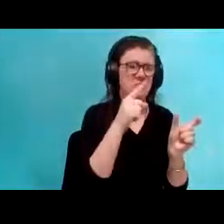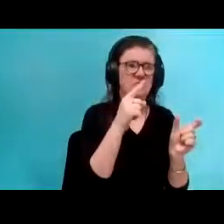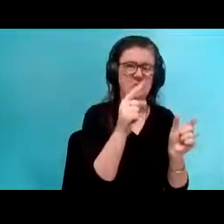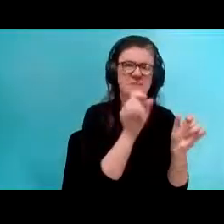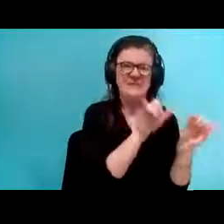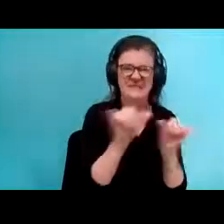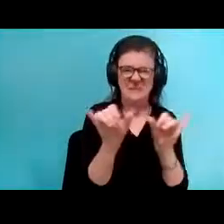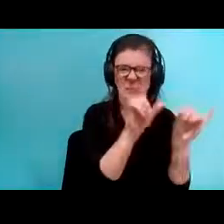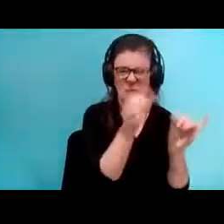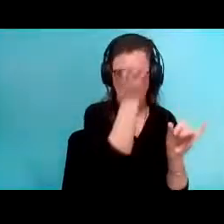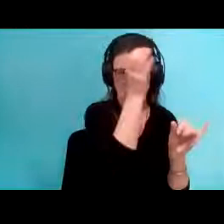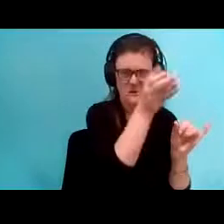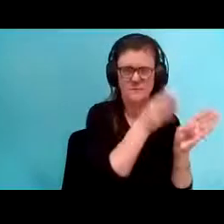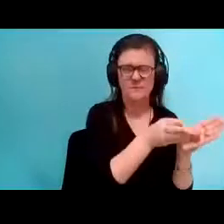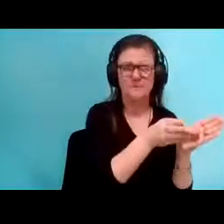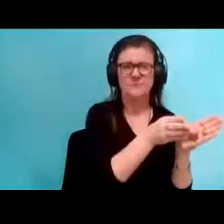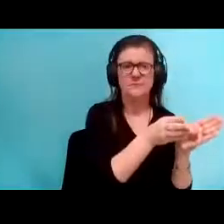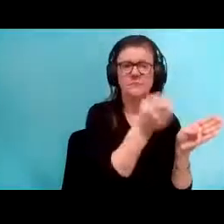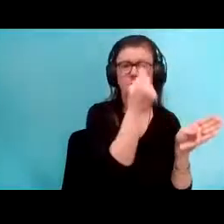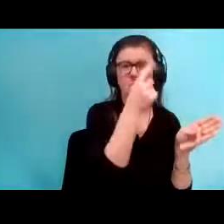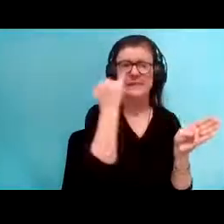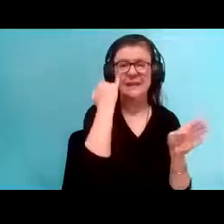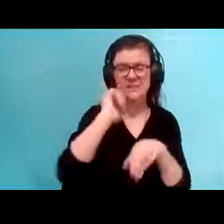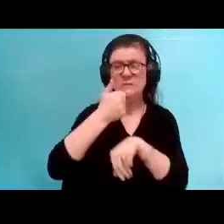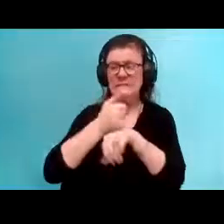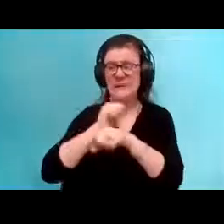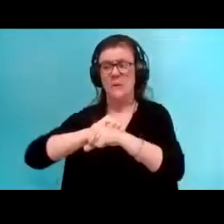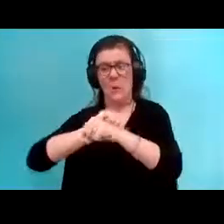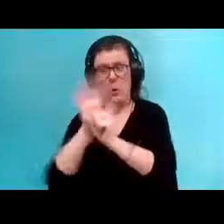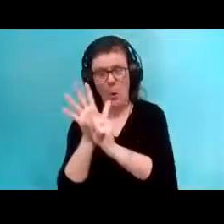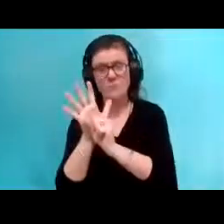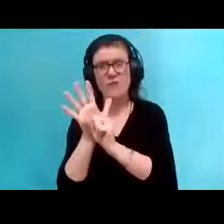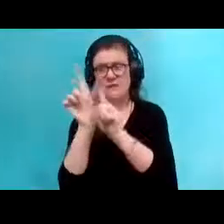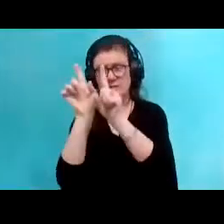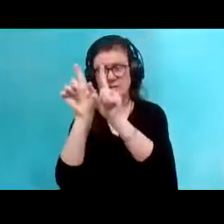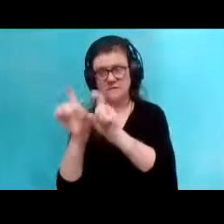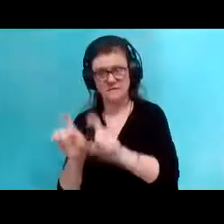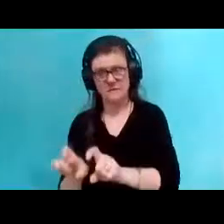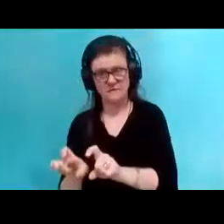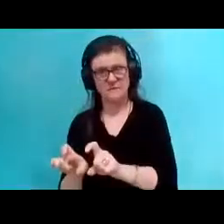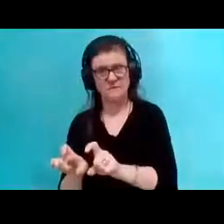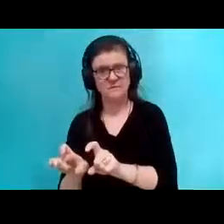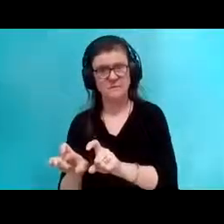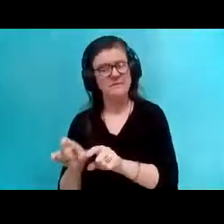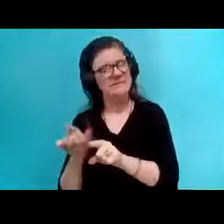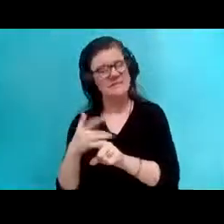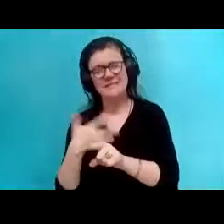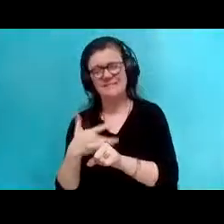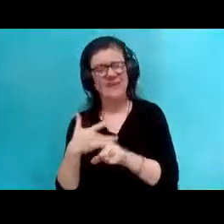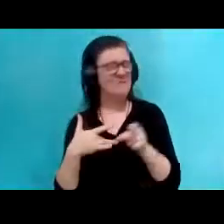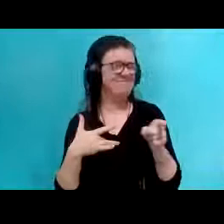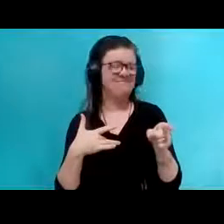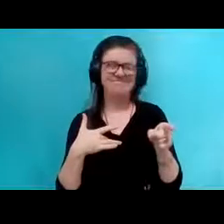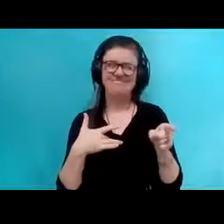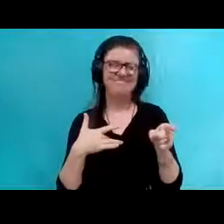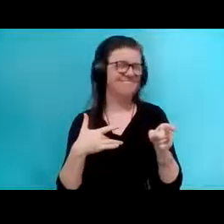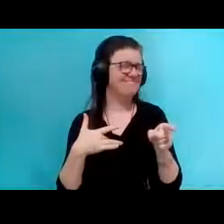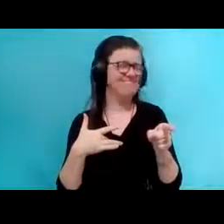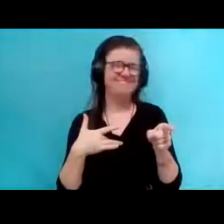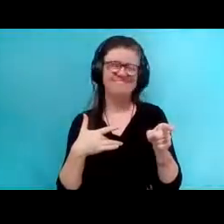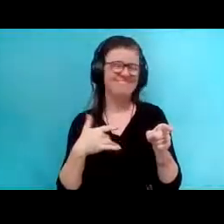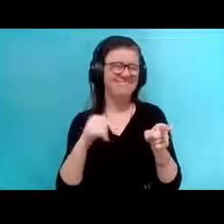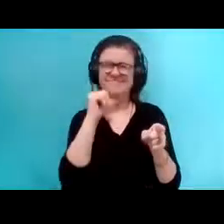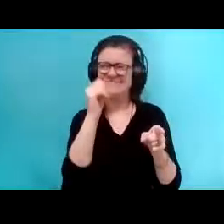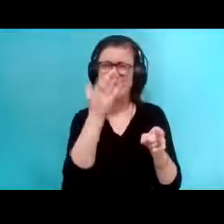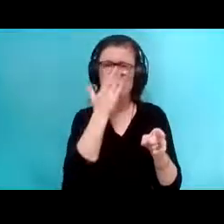way. However, when we were designing our COVID-19 rapid needs assessments, the questionnaire, we felt that the Washington Group short set questions was not